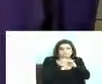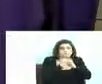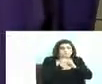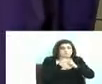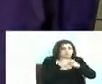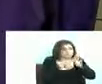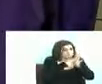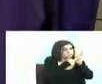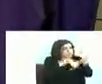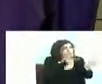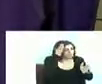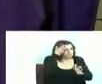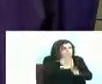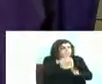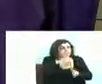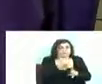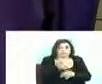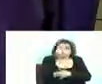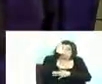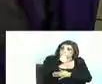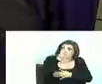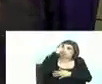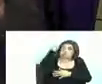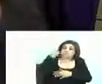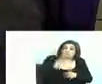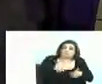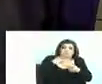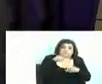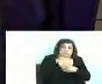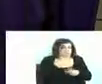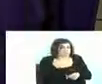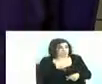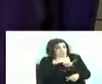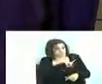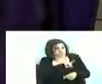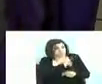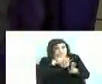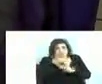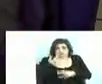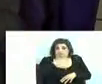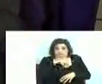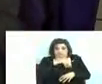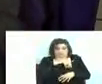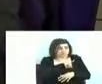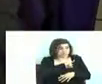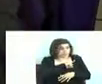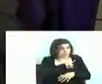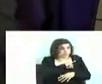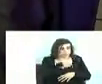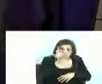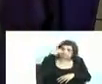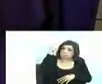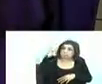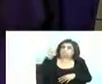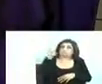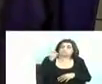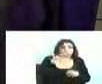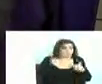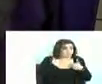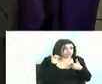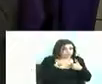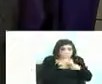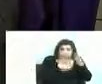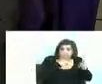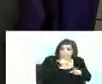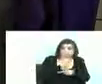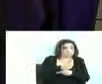lives within us and through us, that the seeds of your hope, the seeds of dreams, have that kind of power to